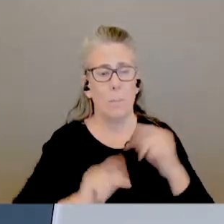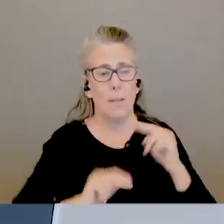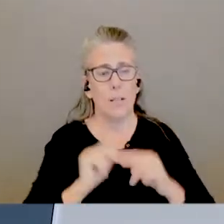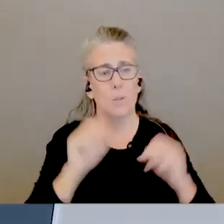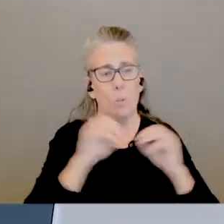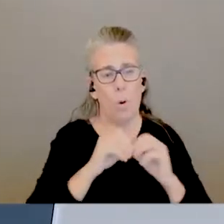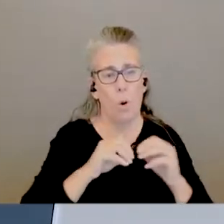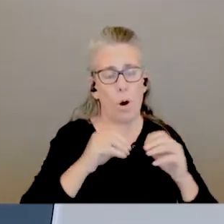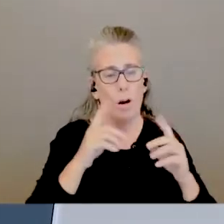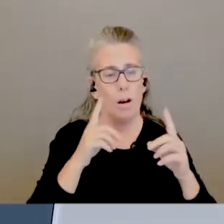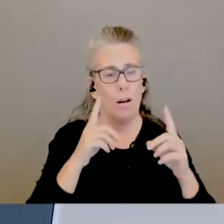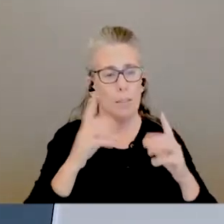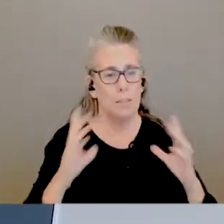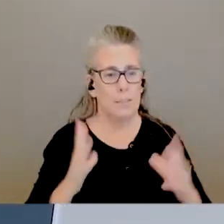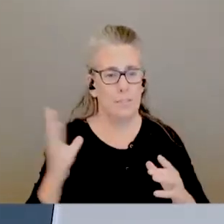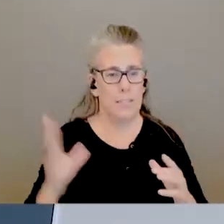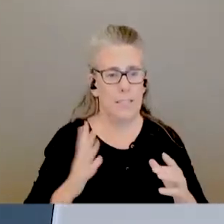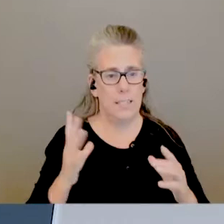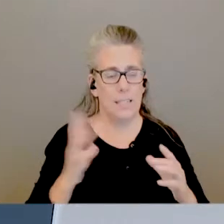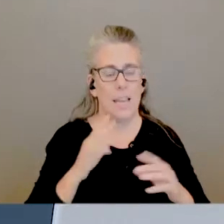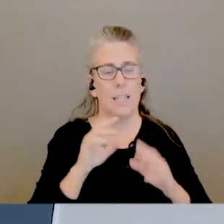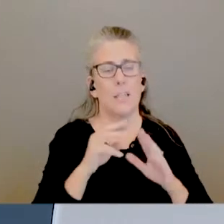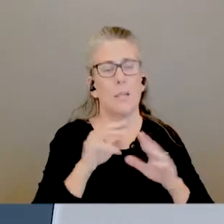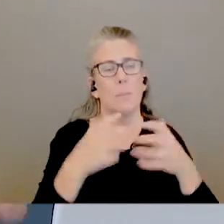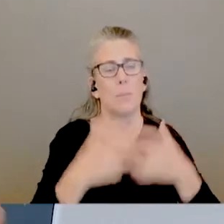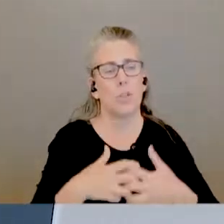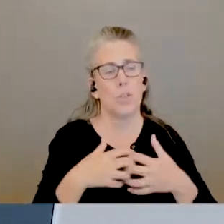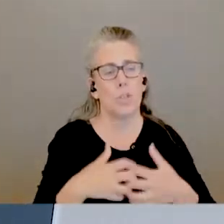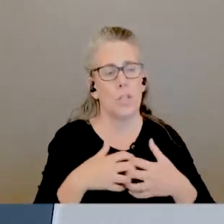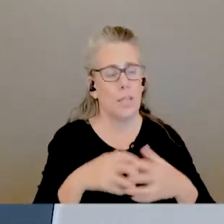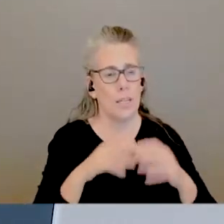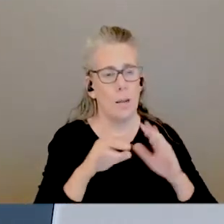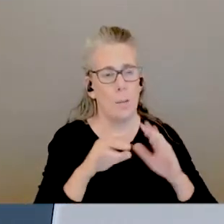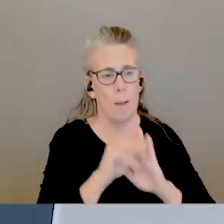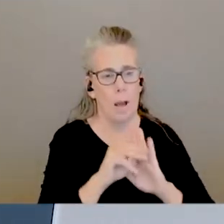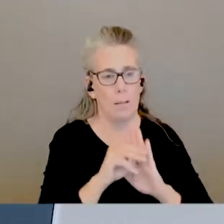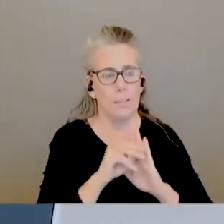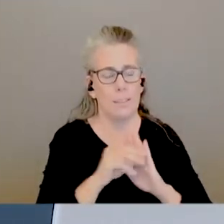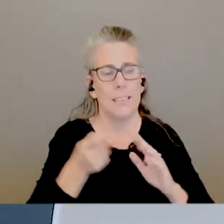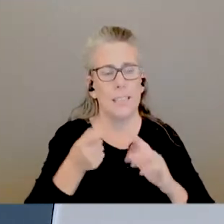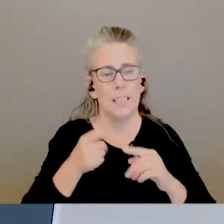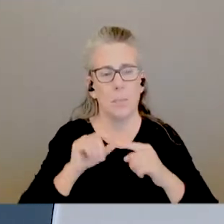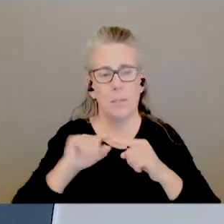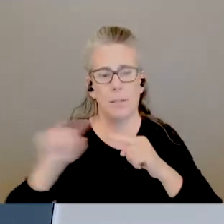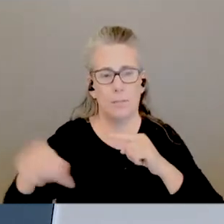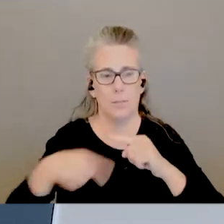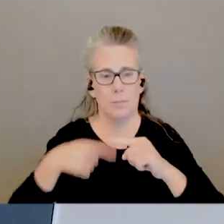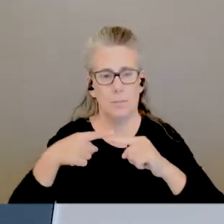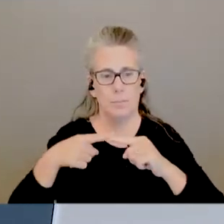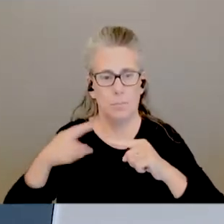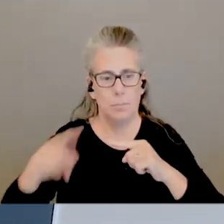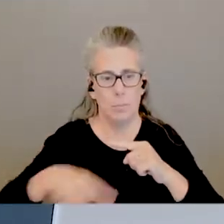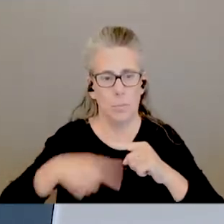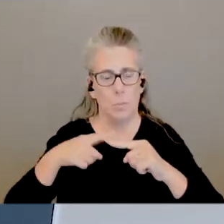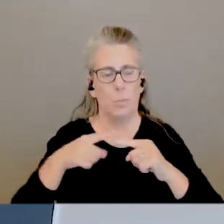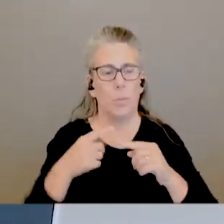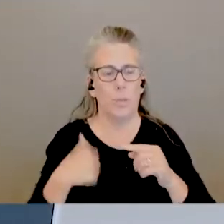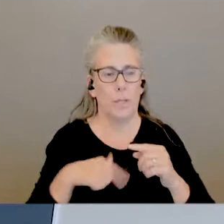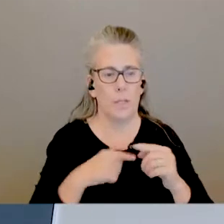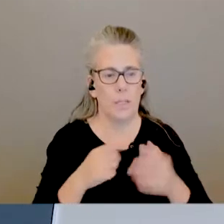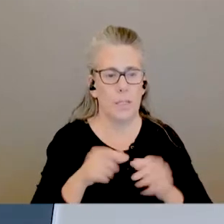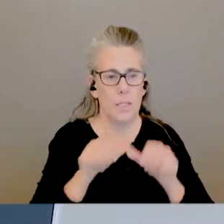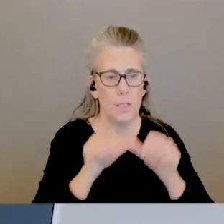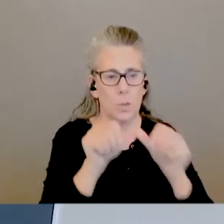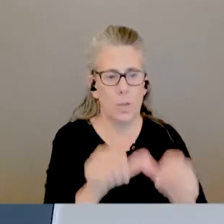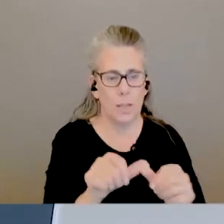do even better. It's like a feedback loop that's going on continuously. But we do share these sets of metrics to our advertisers for transparency. Right.